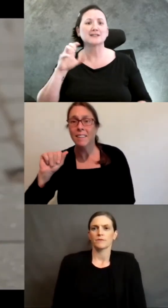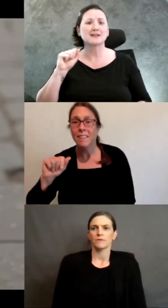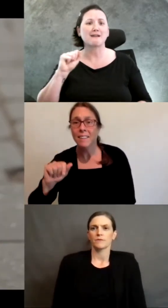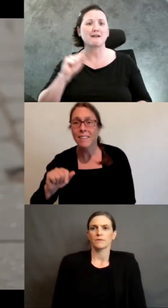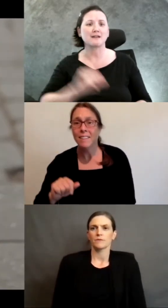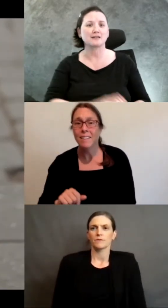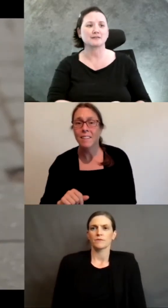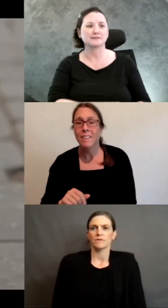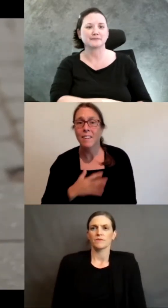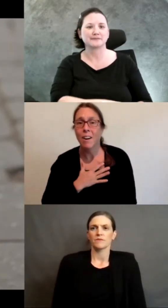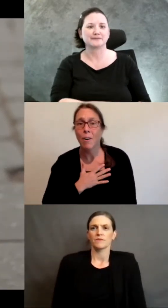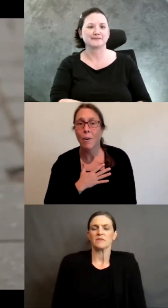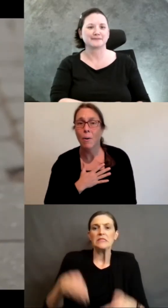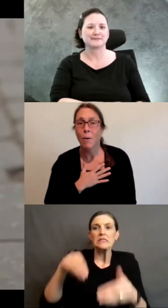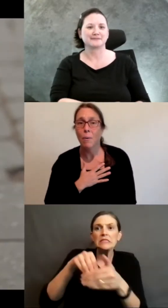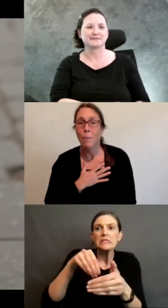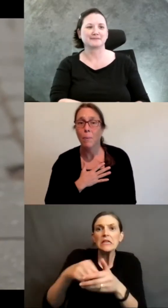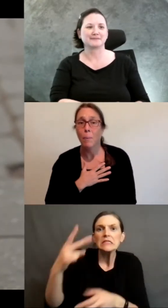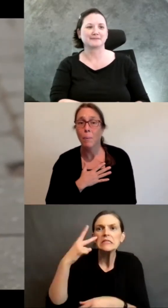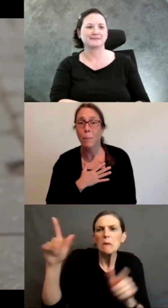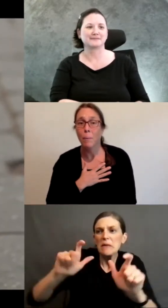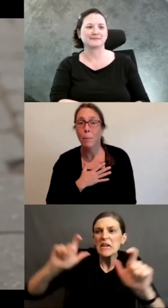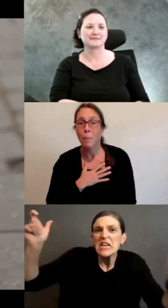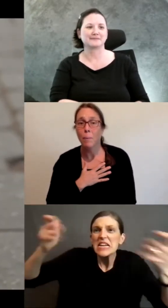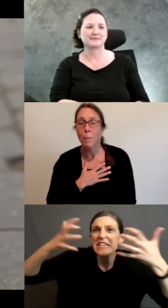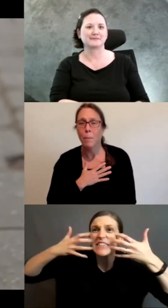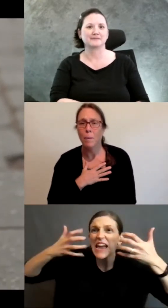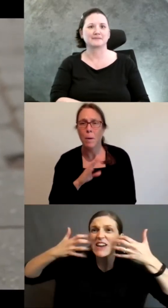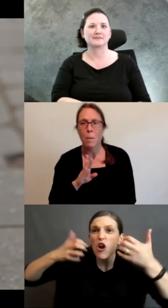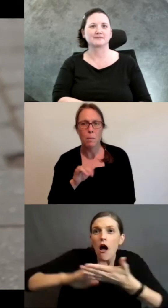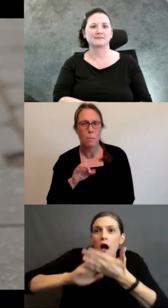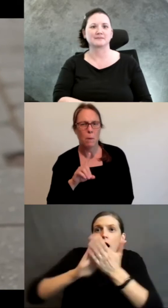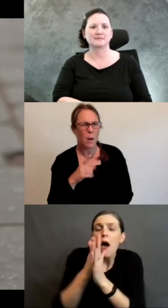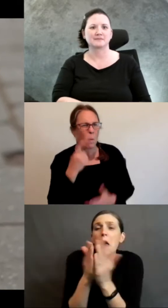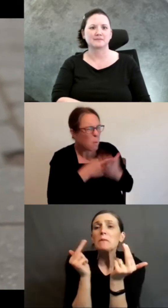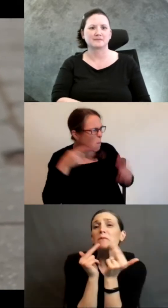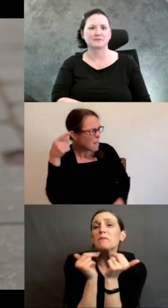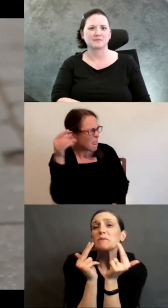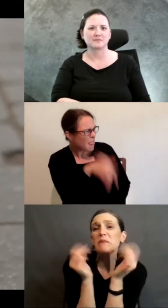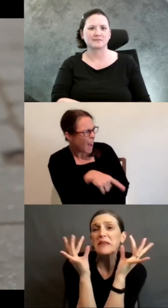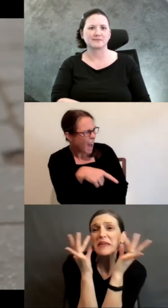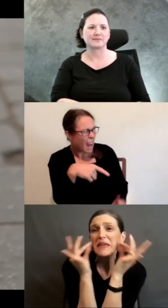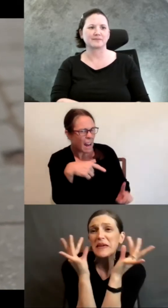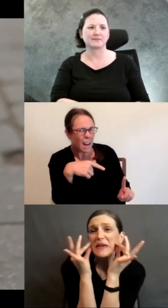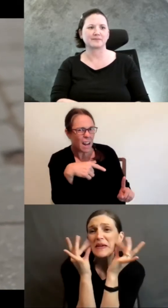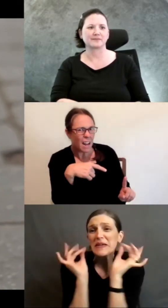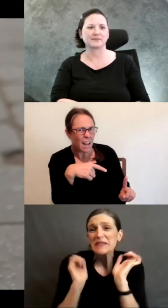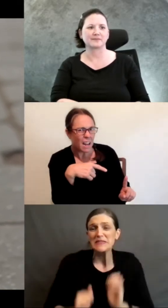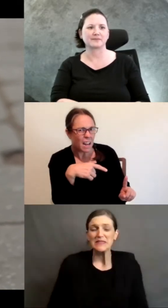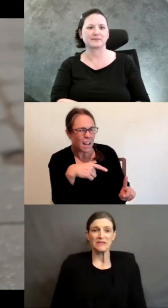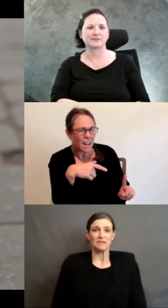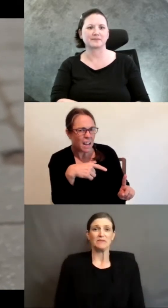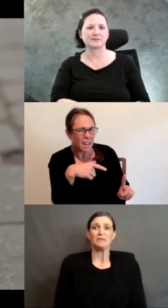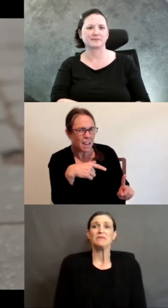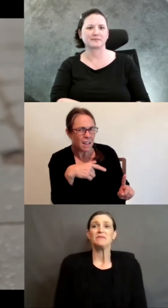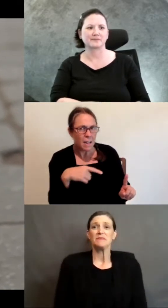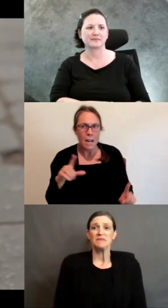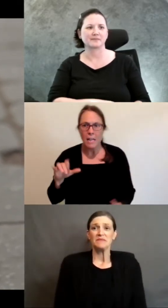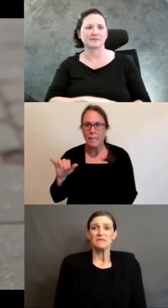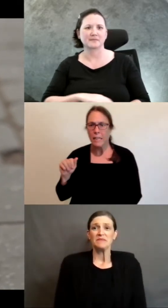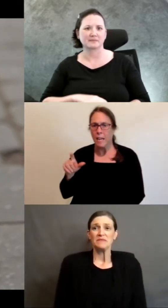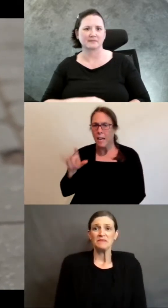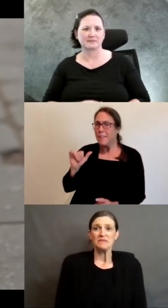tiger is now a small cat. What was that? Suddenly, that big tiger turns into a